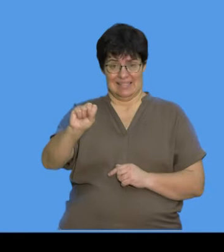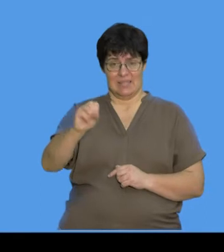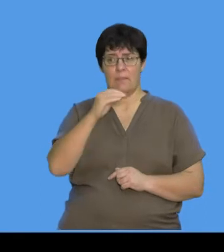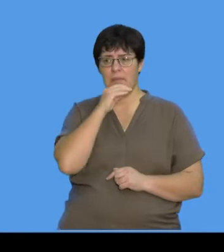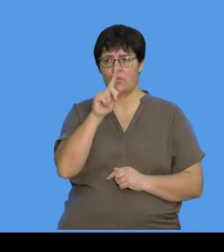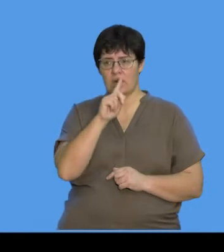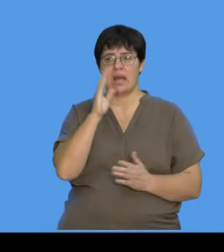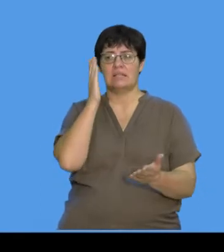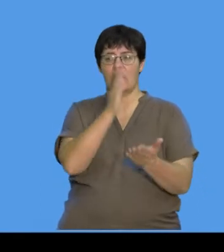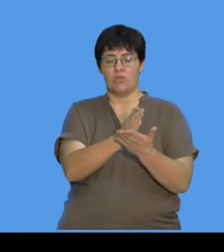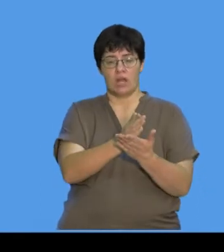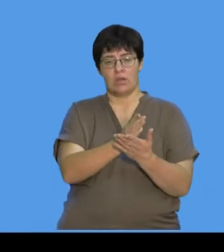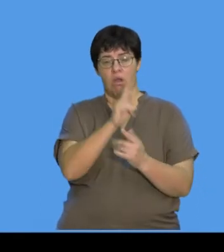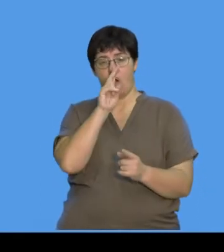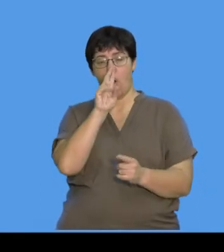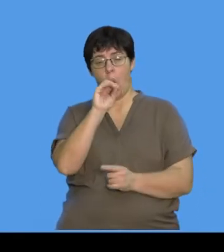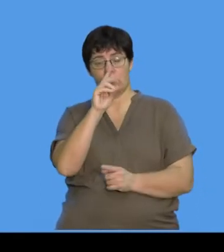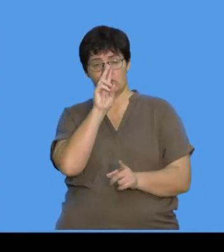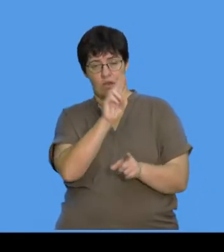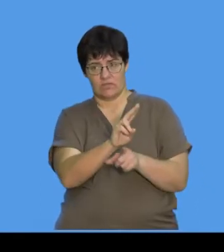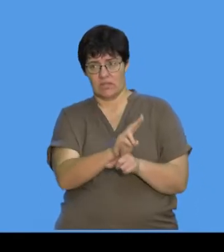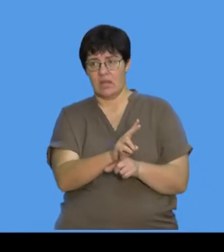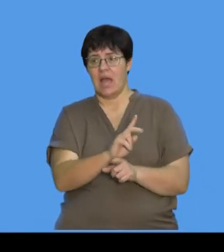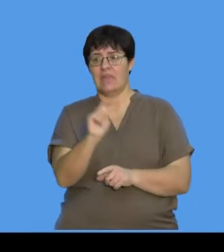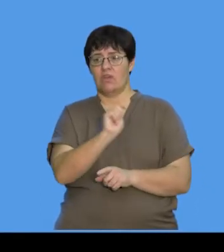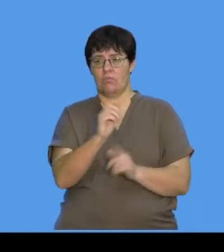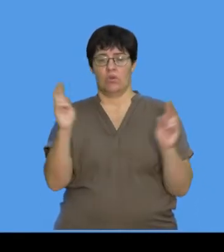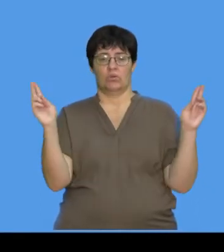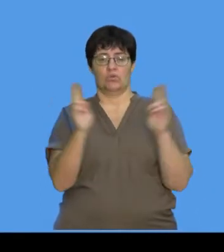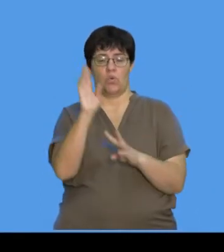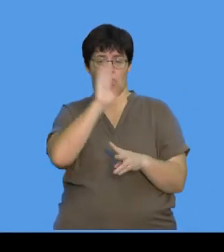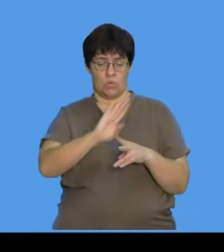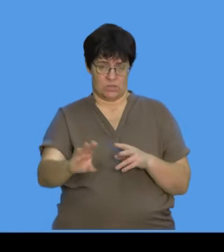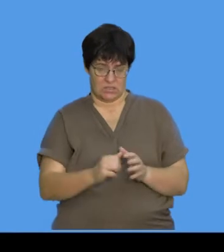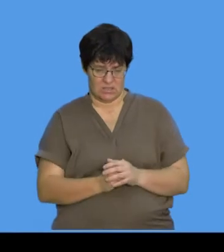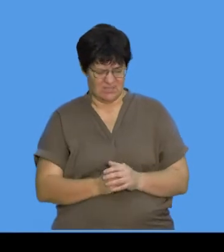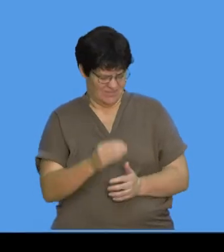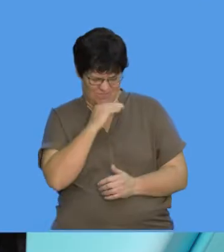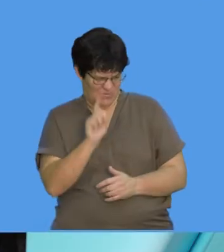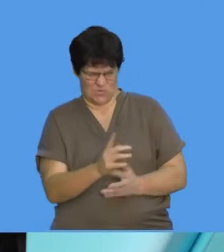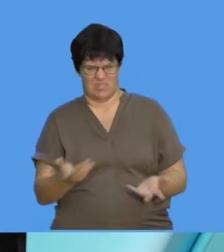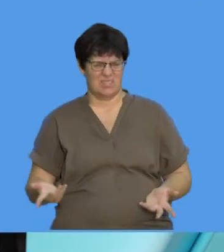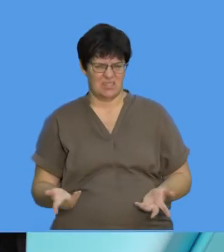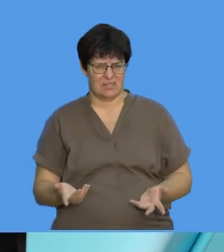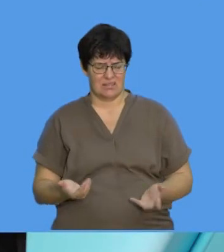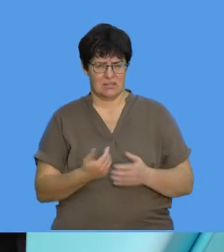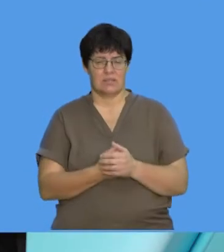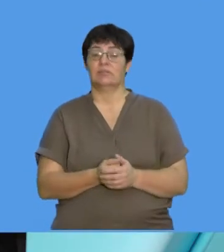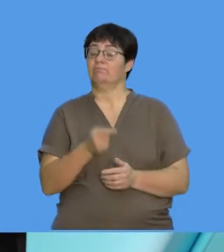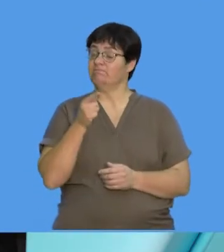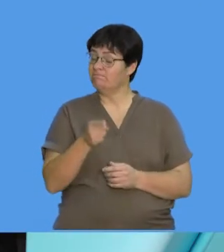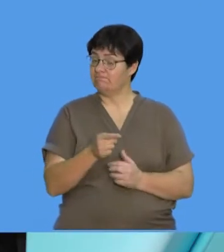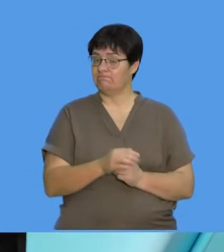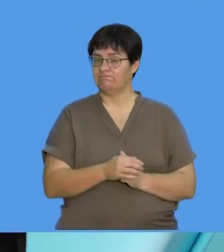and that means Directly Observed Therapy Short Course. What does it mean? It simply means this.